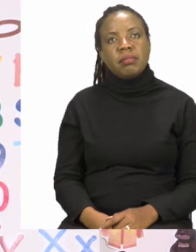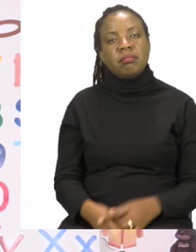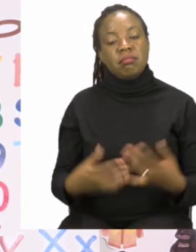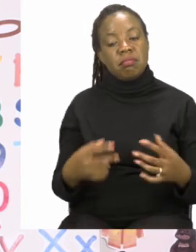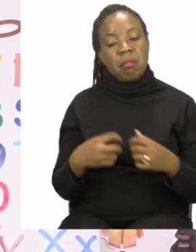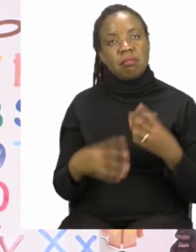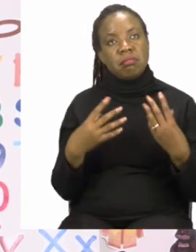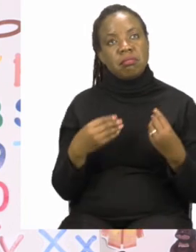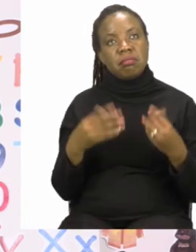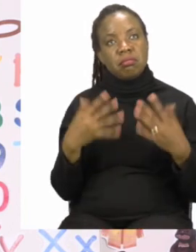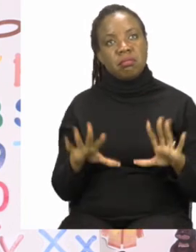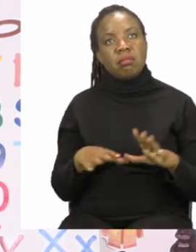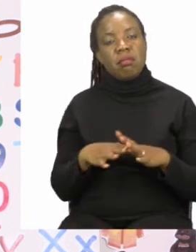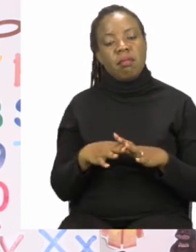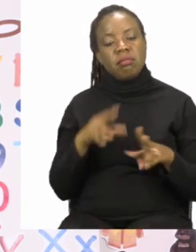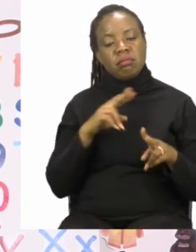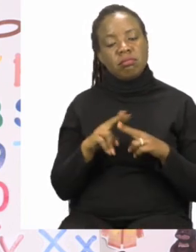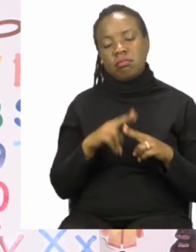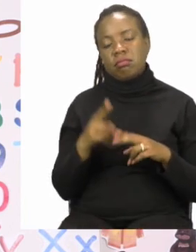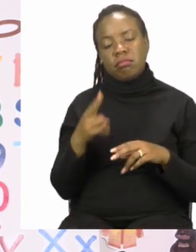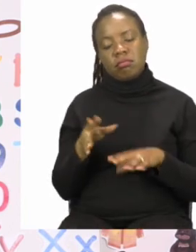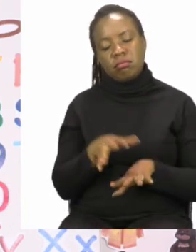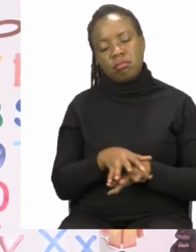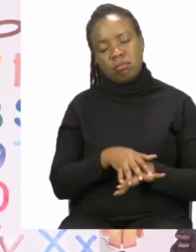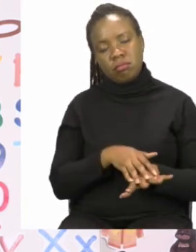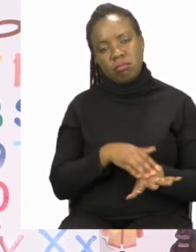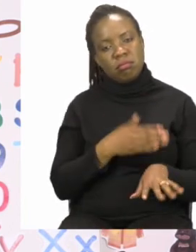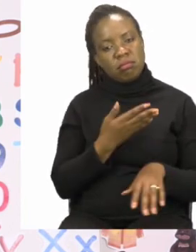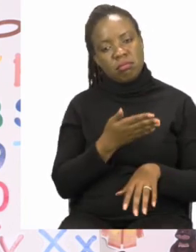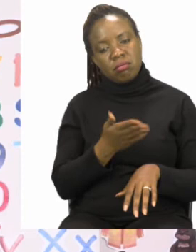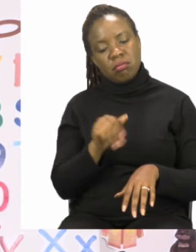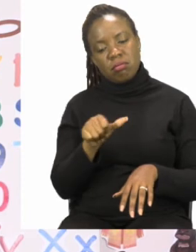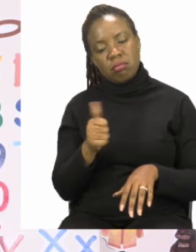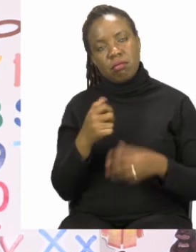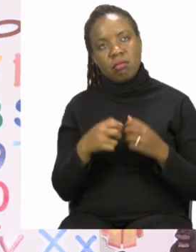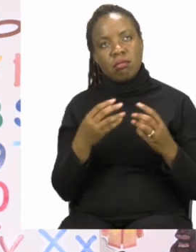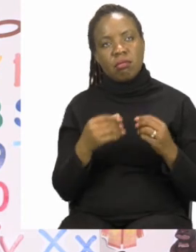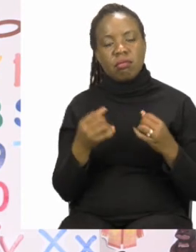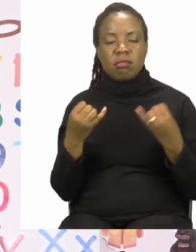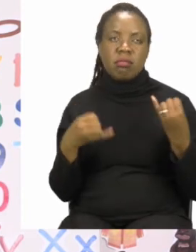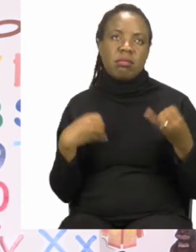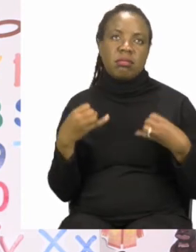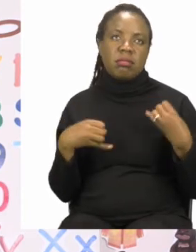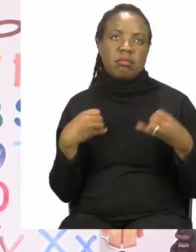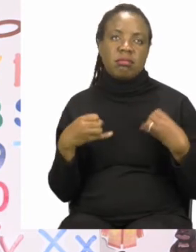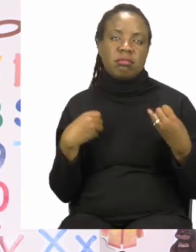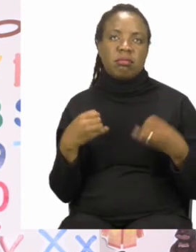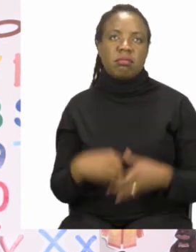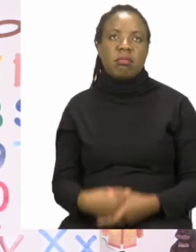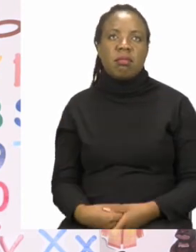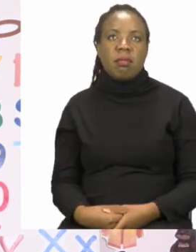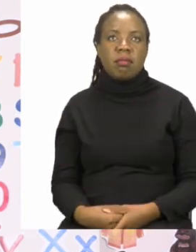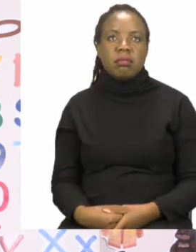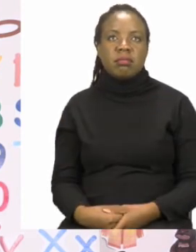problem. So take your time, boys and girls, with each of the problem solving sums. Have fun when you're doing it as well, so